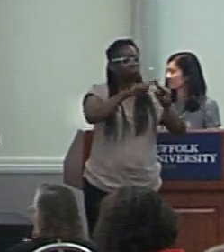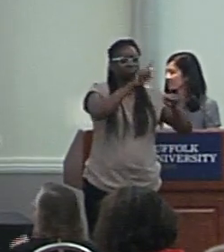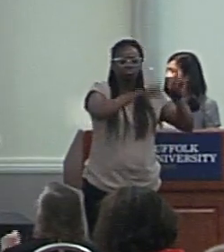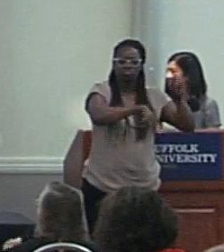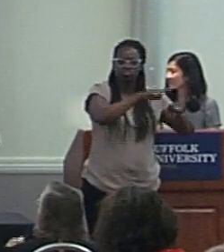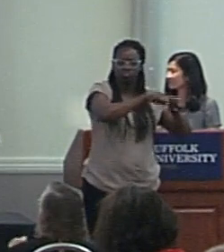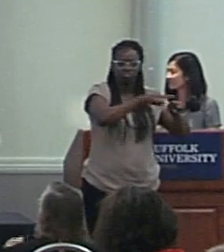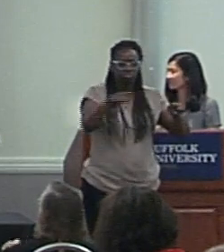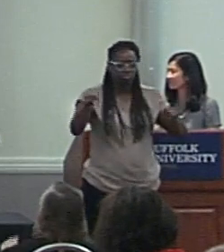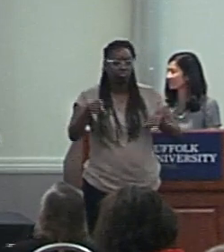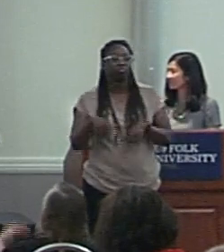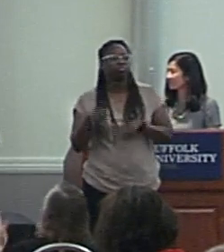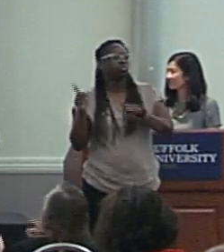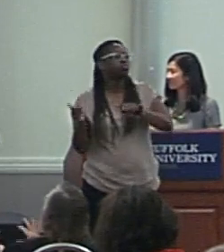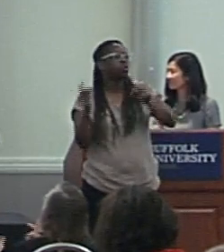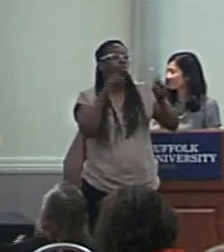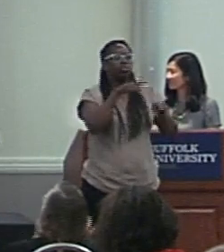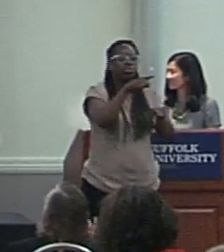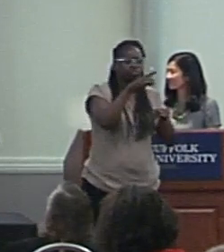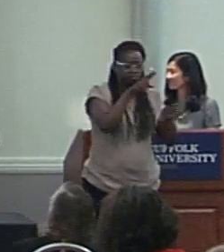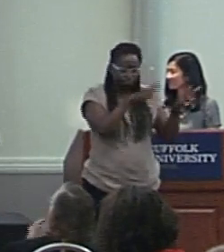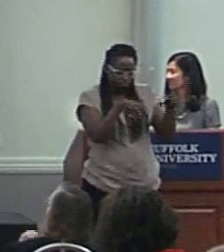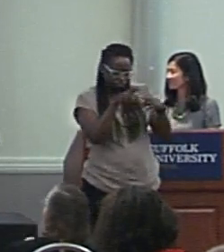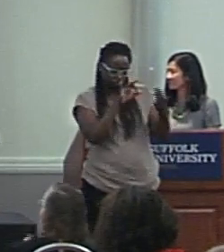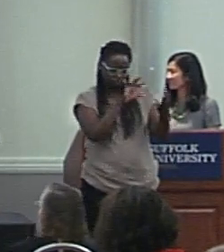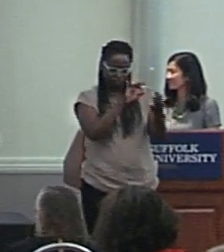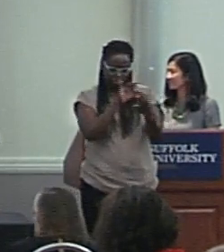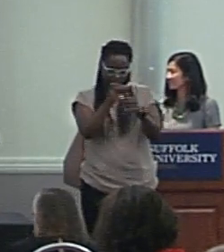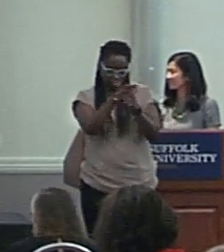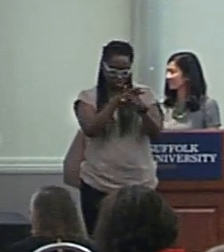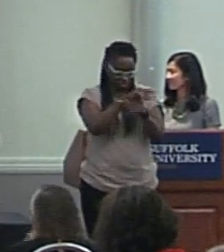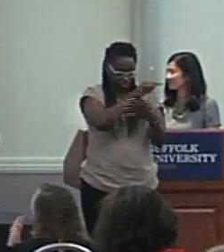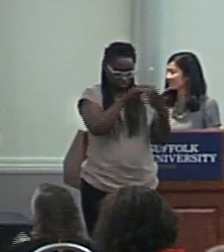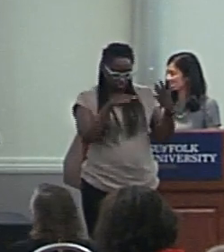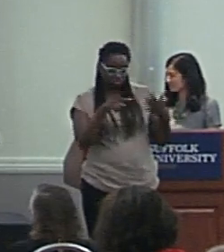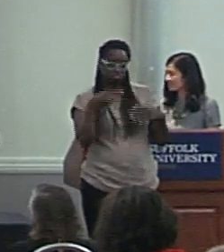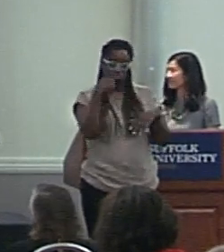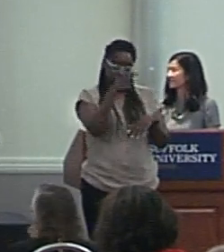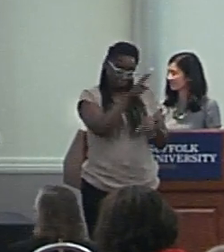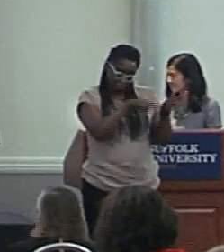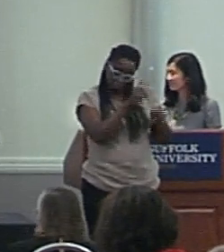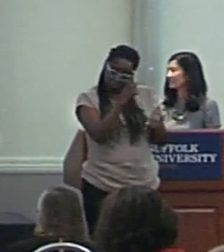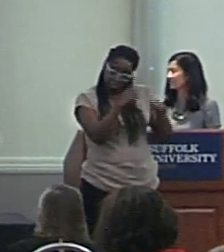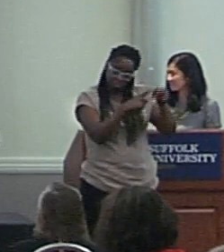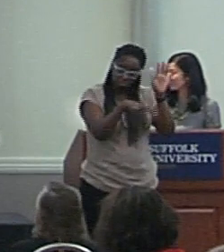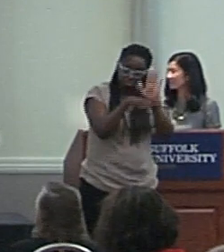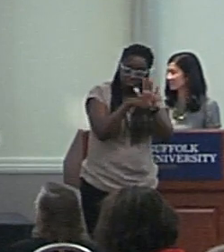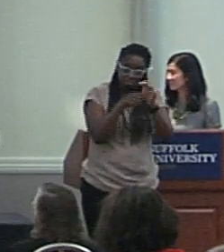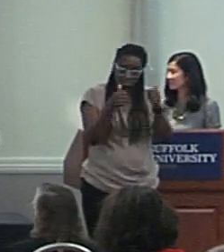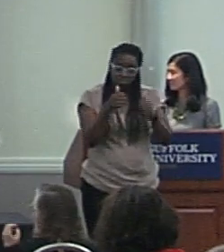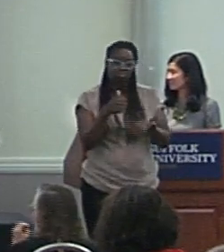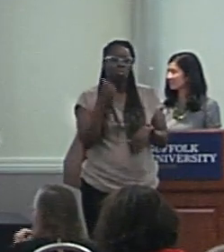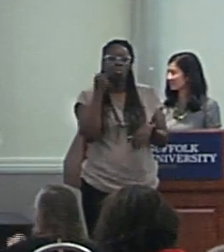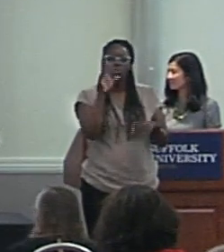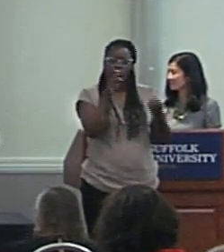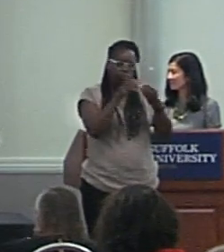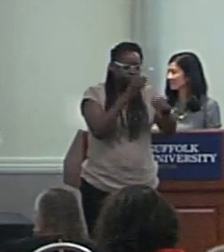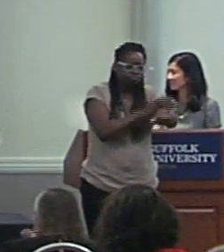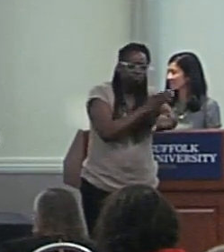able to give feedback on how it's working, what's working well, if there's any further improvements